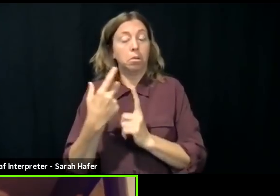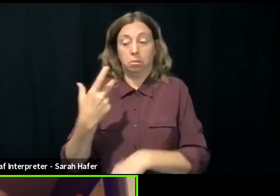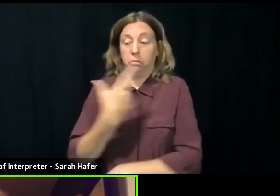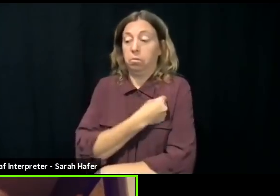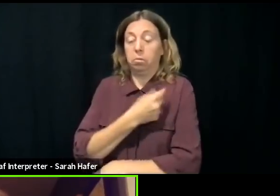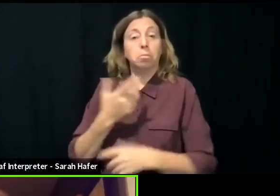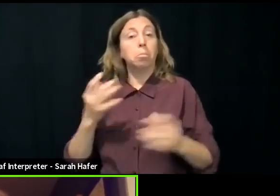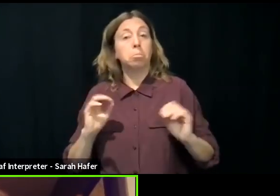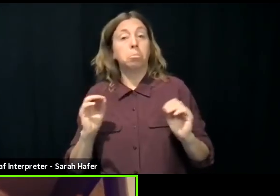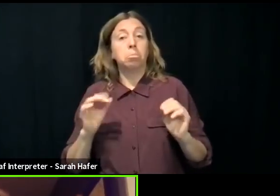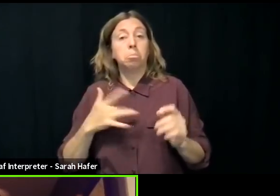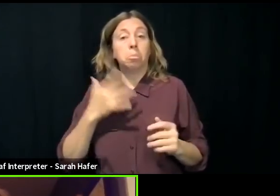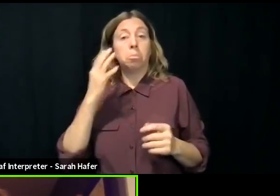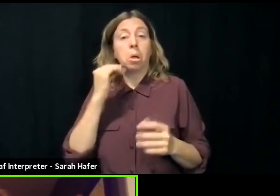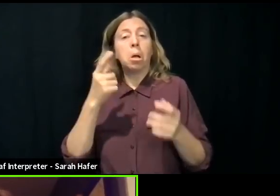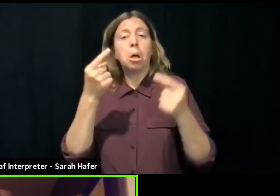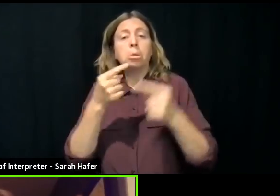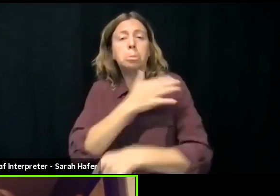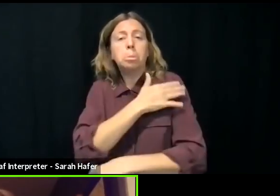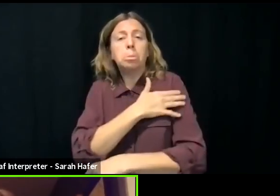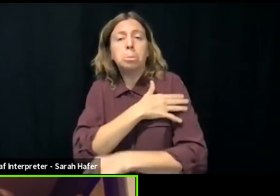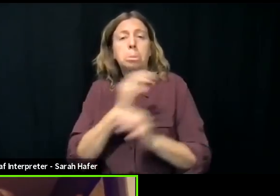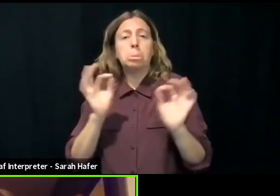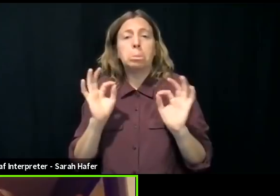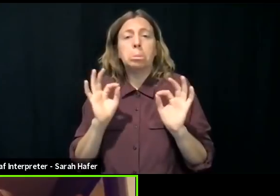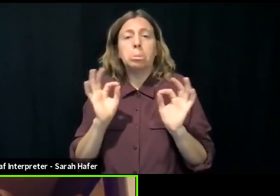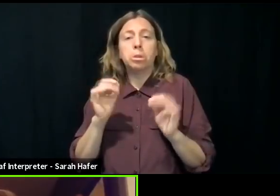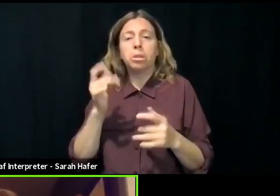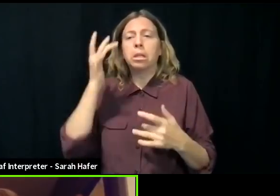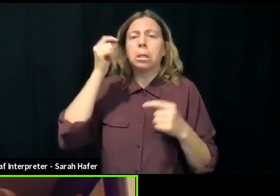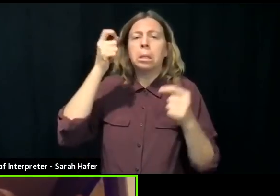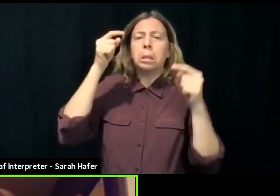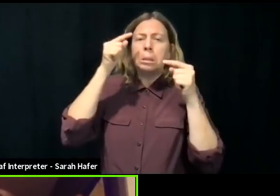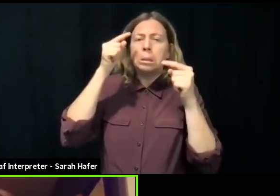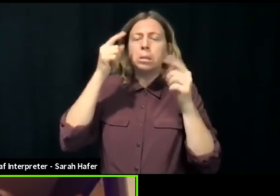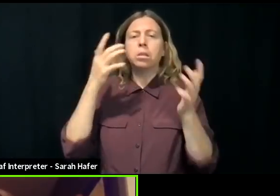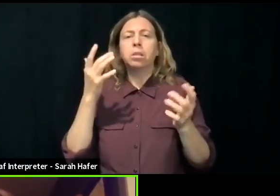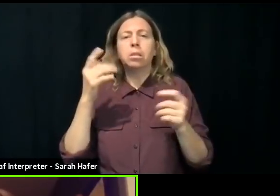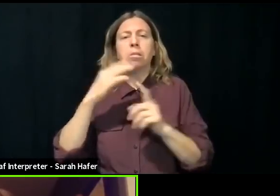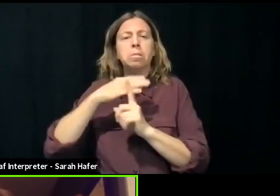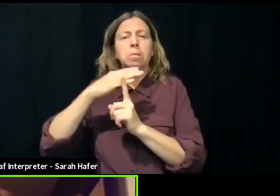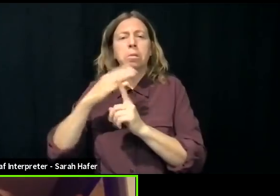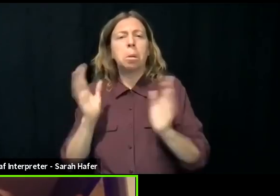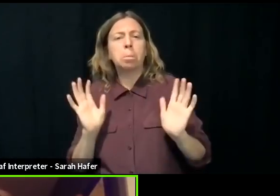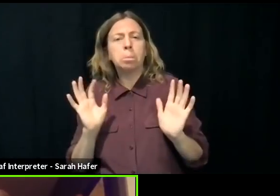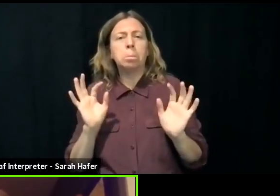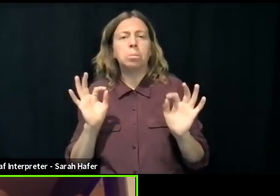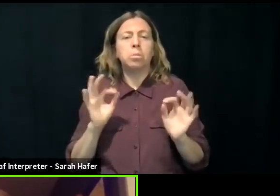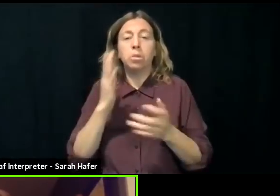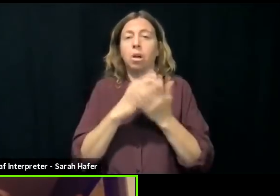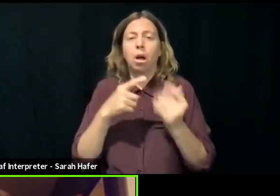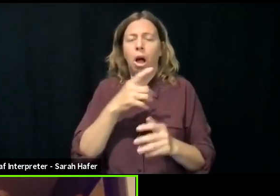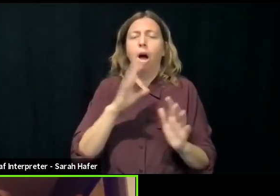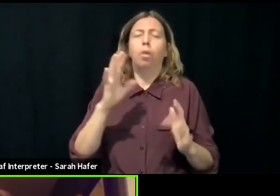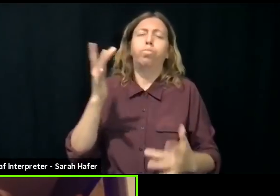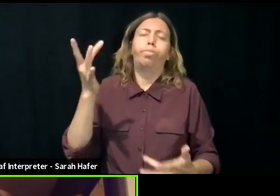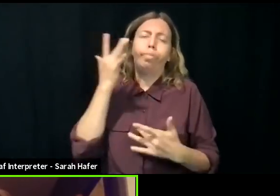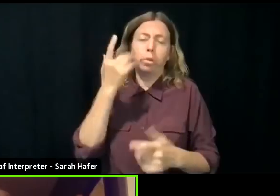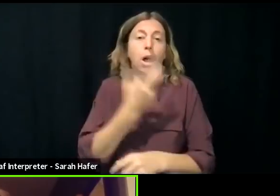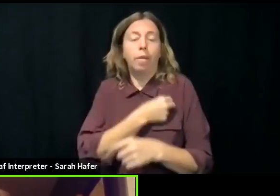fevers, chills, or a headache. There are rare occasions when people suffer adverse effects. Our nationwide system for safely